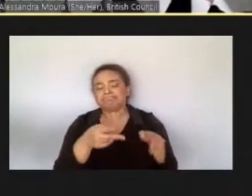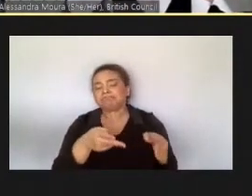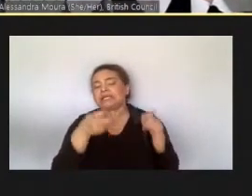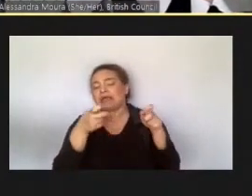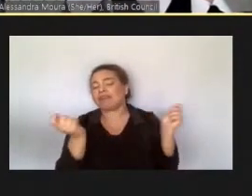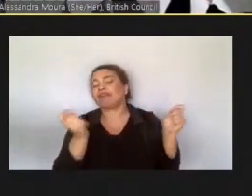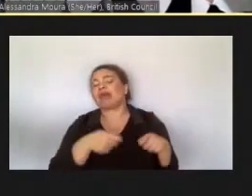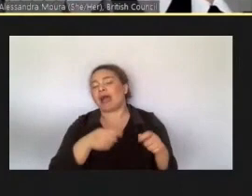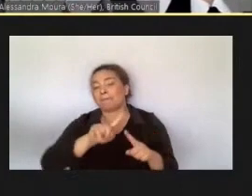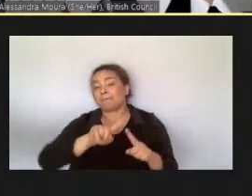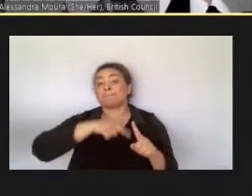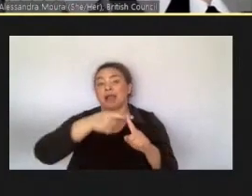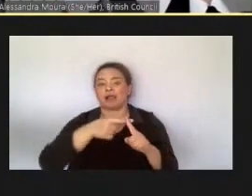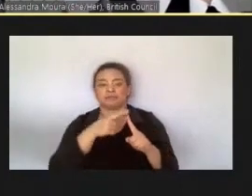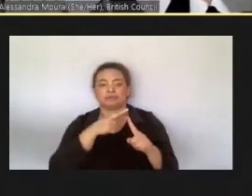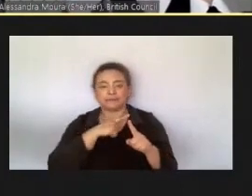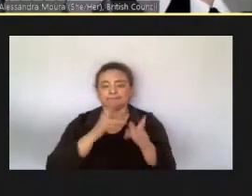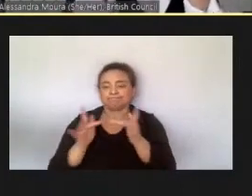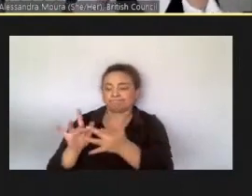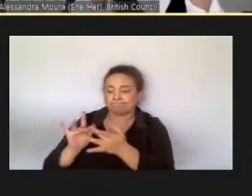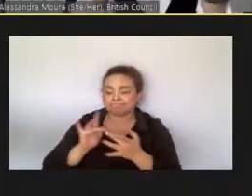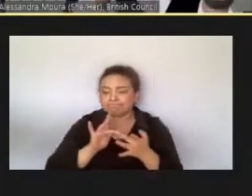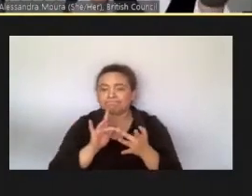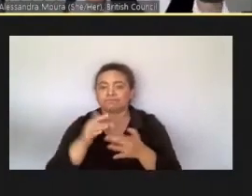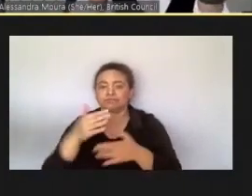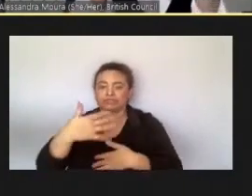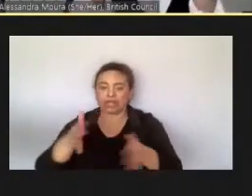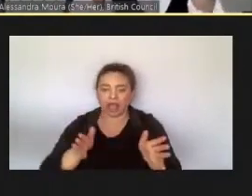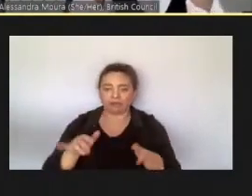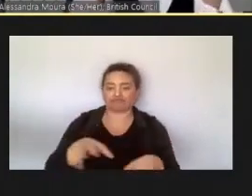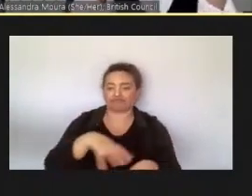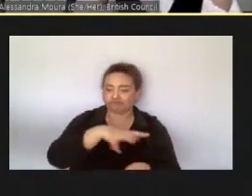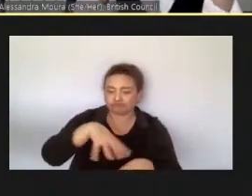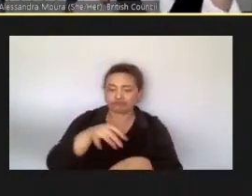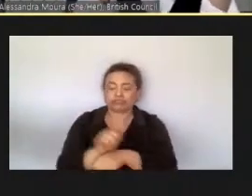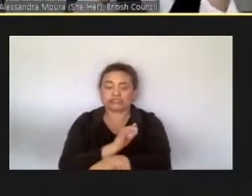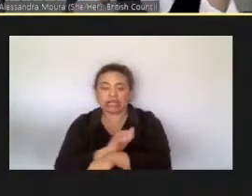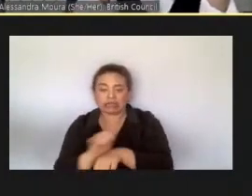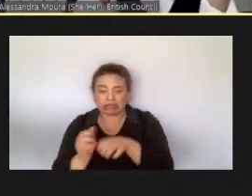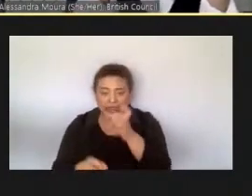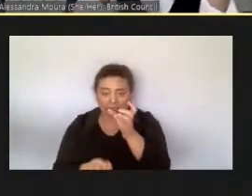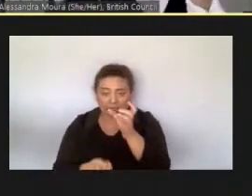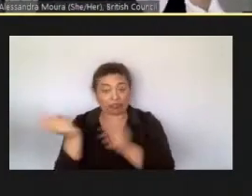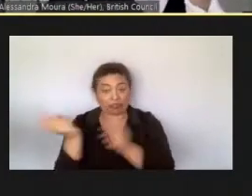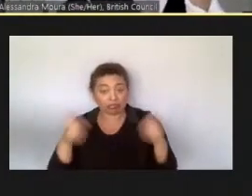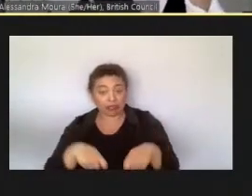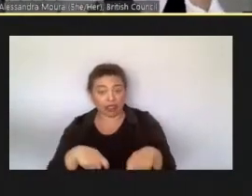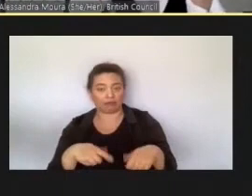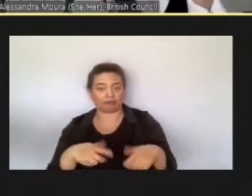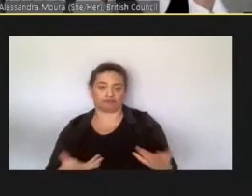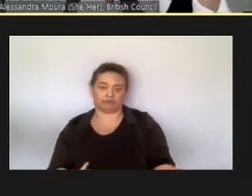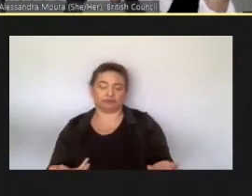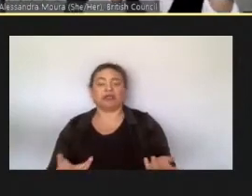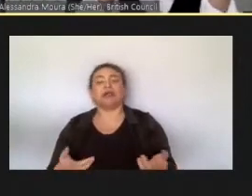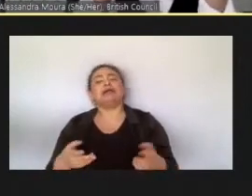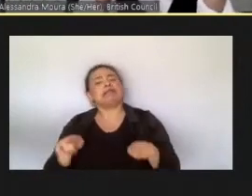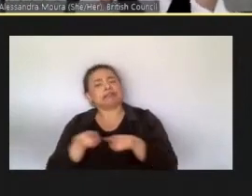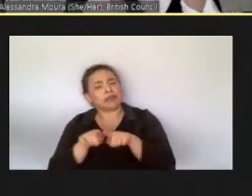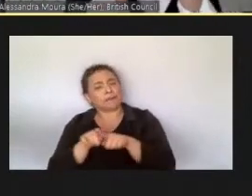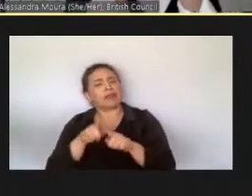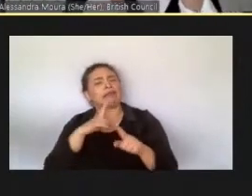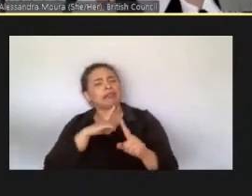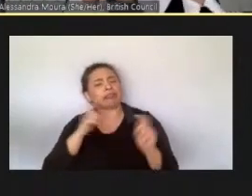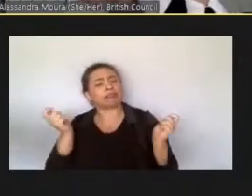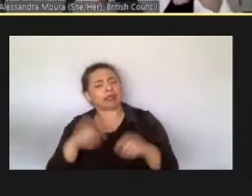make the children need to speak in English with very simple asks like, can I have water? Can I go to the toilet,